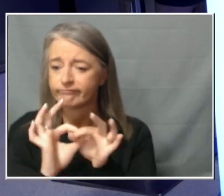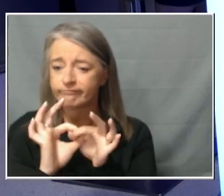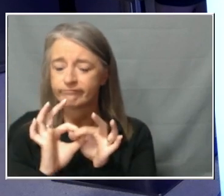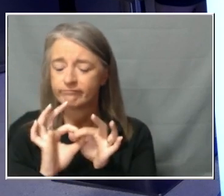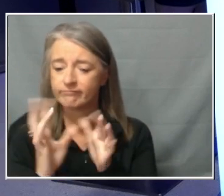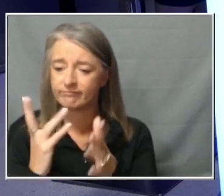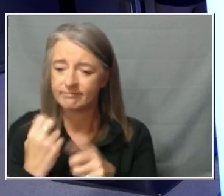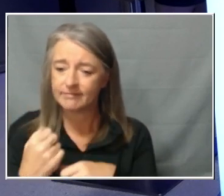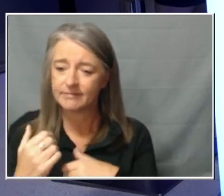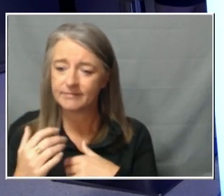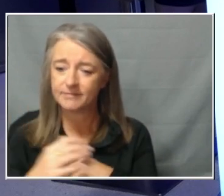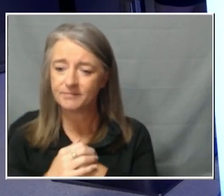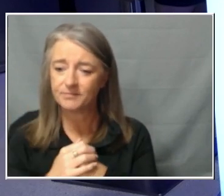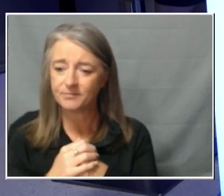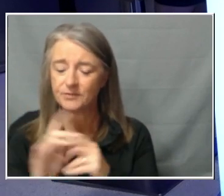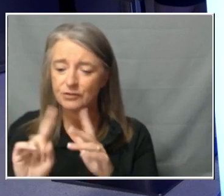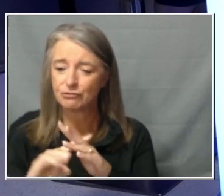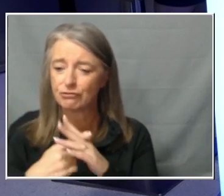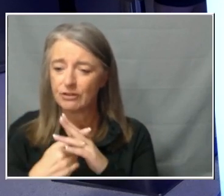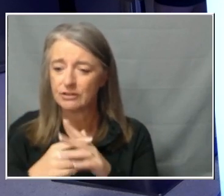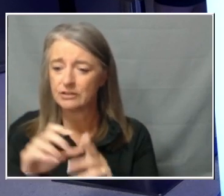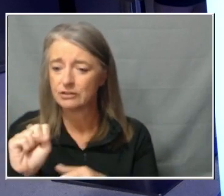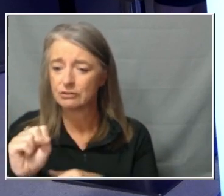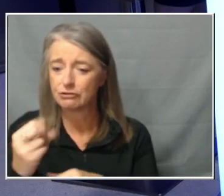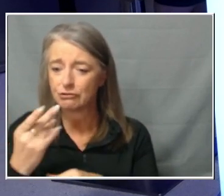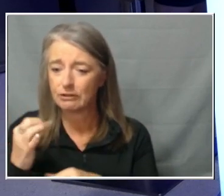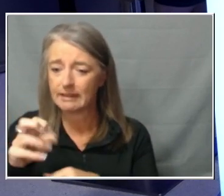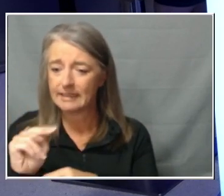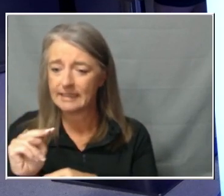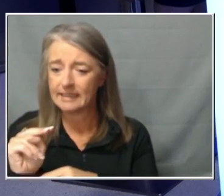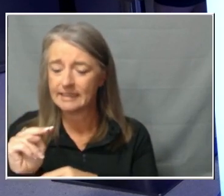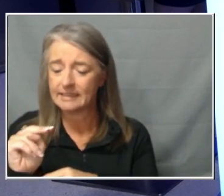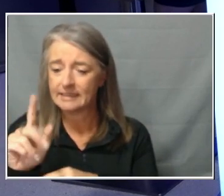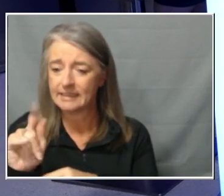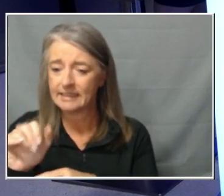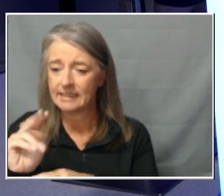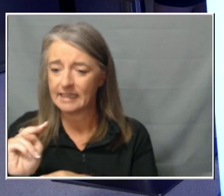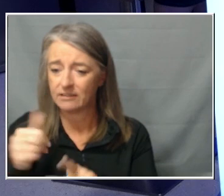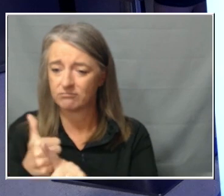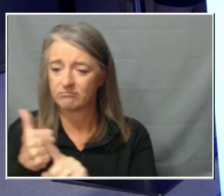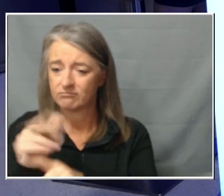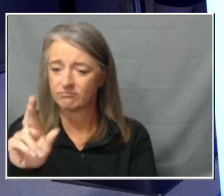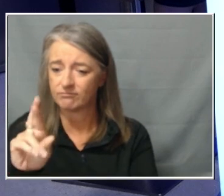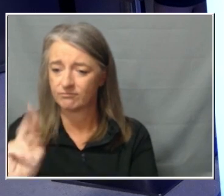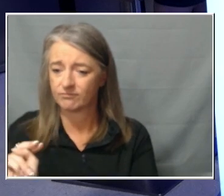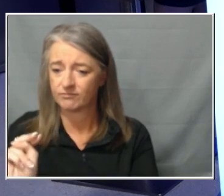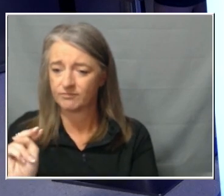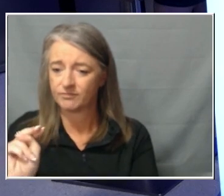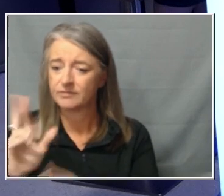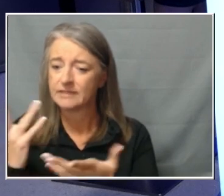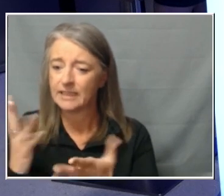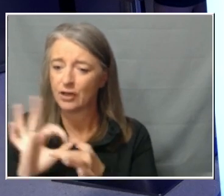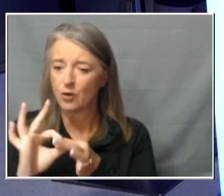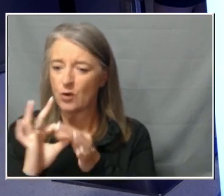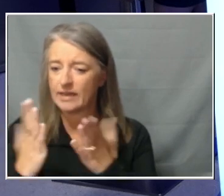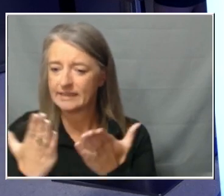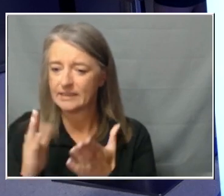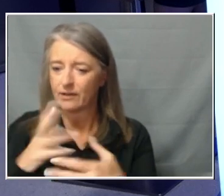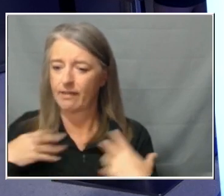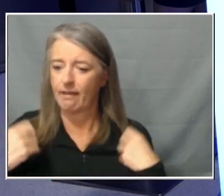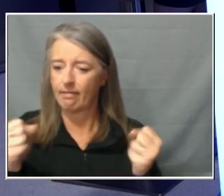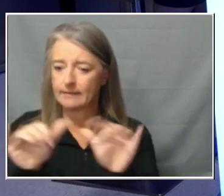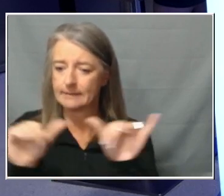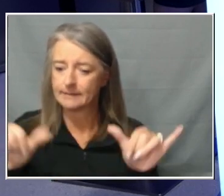the plane off the ground. Shalene King is an RN and pre-transplant bone marrow transplant coordinator here at the health system, and we're really excited to see how